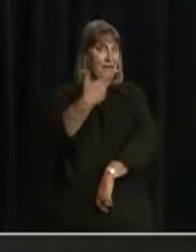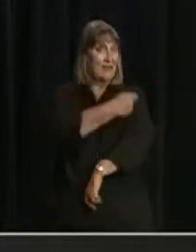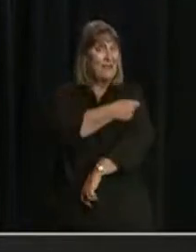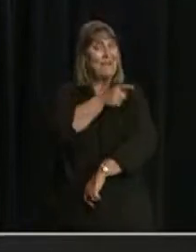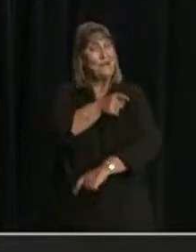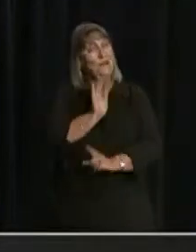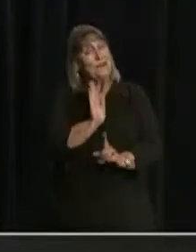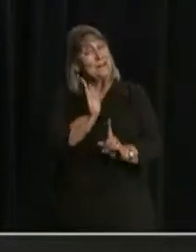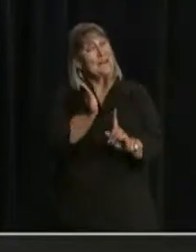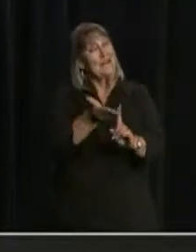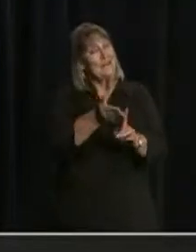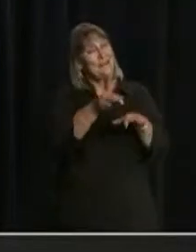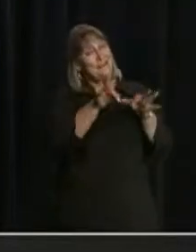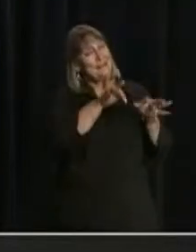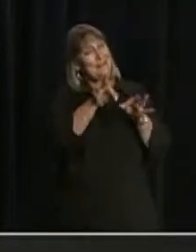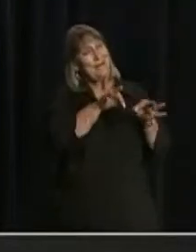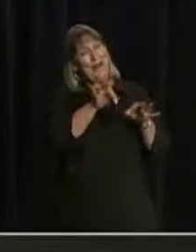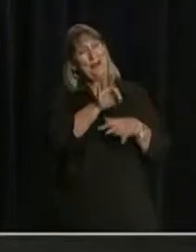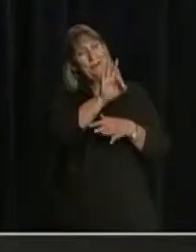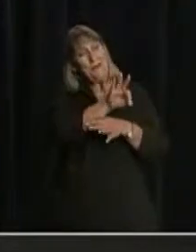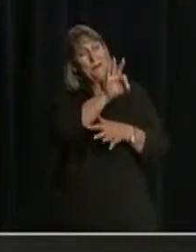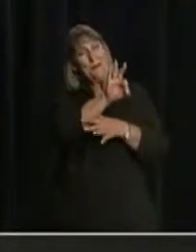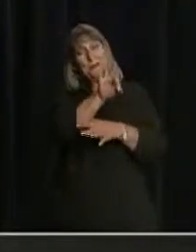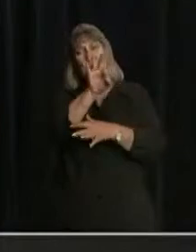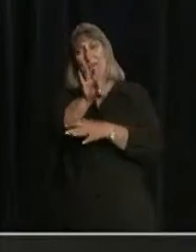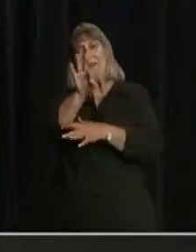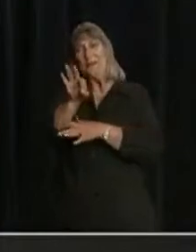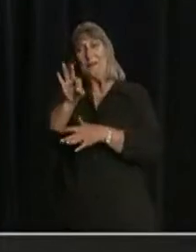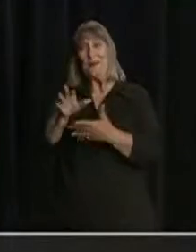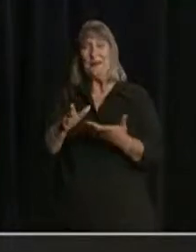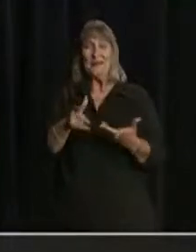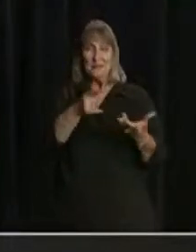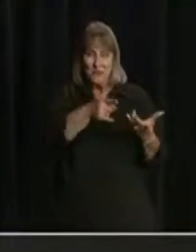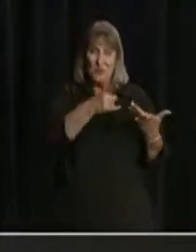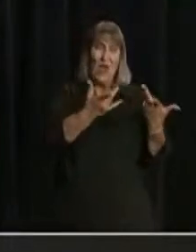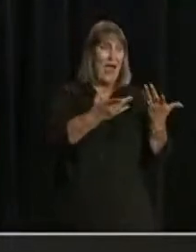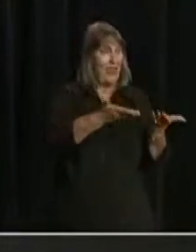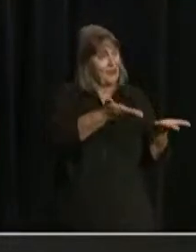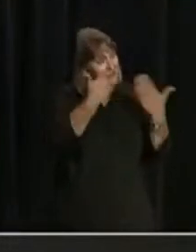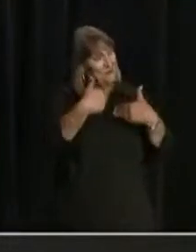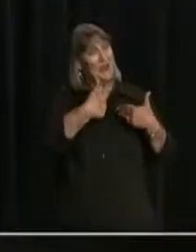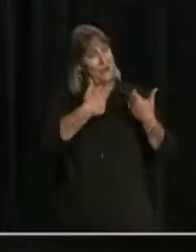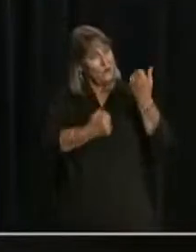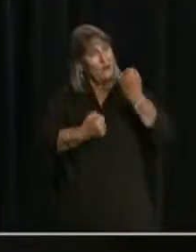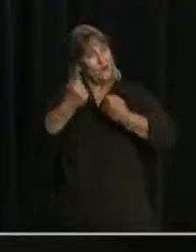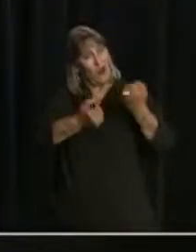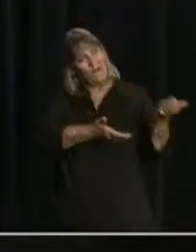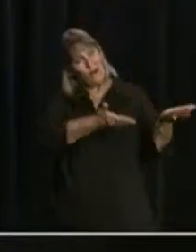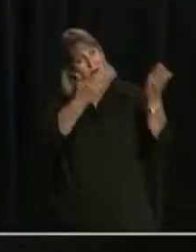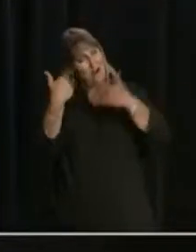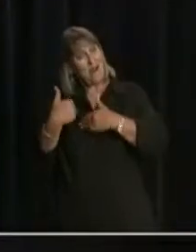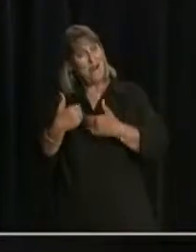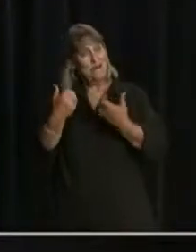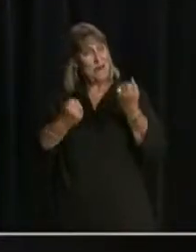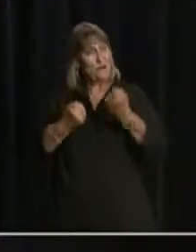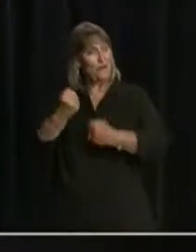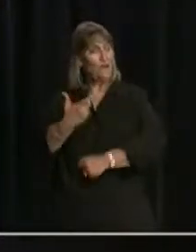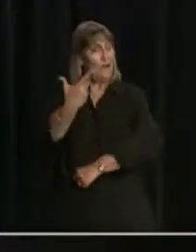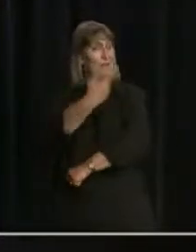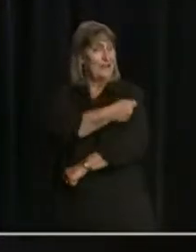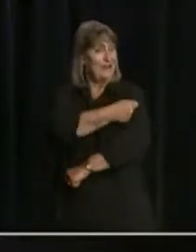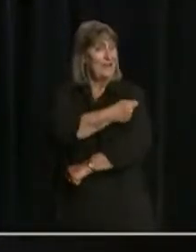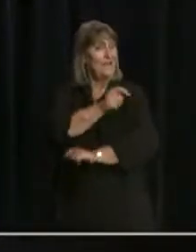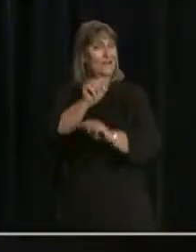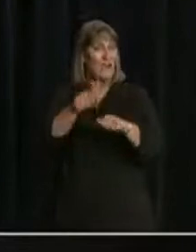only for themselves, but the people around them. Consider taking them to get vaccinated over the long holiday weekend, and you can find a provider